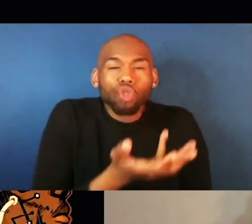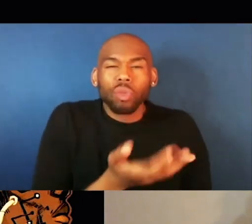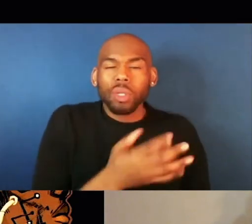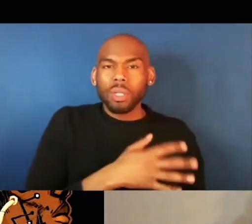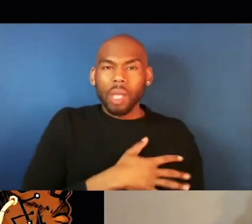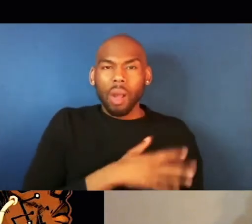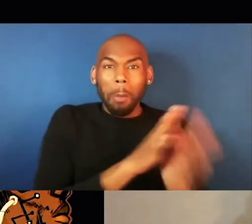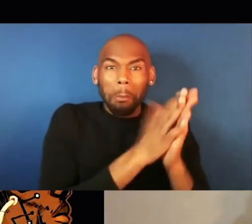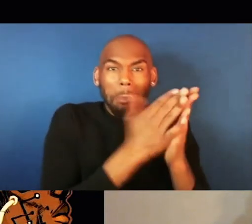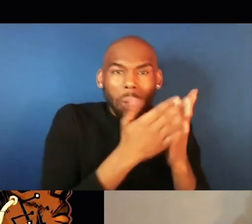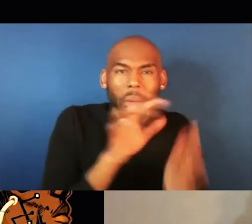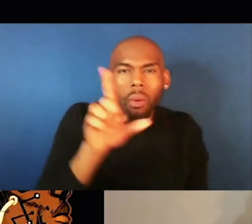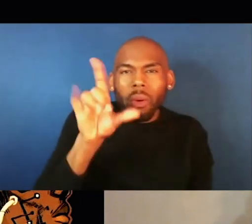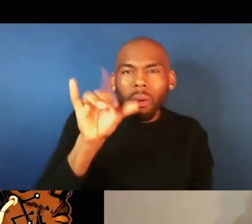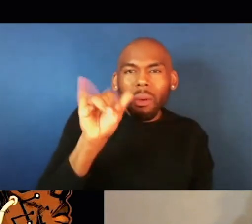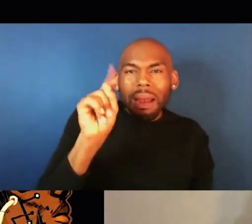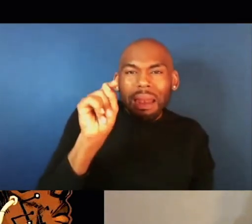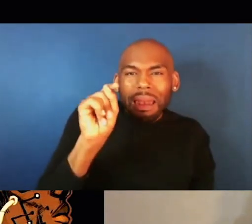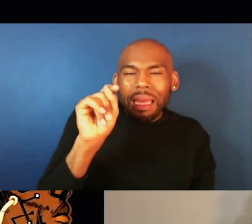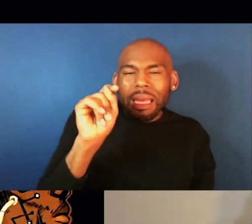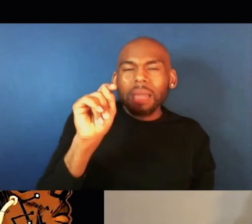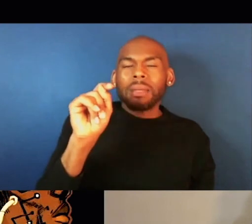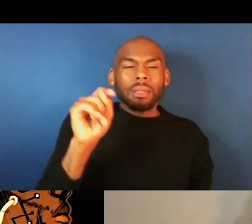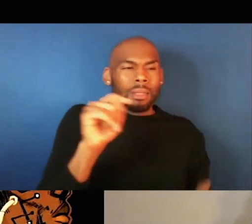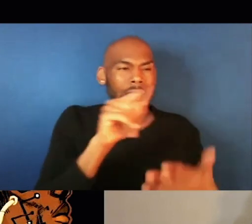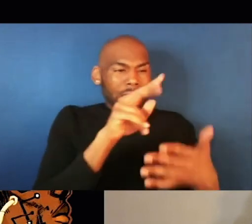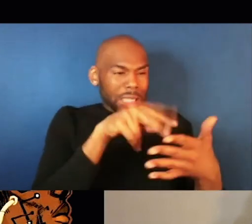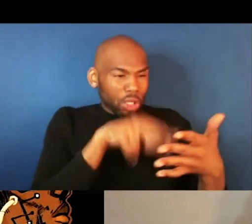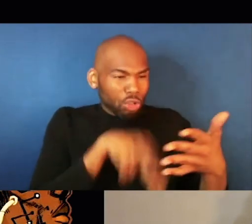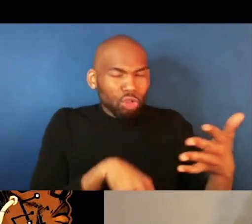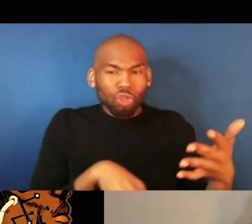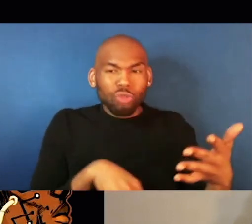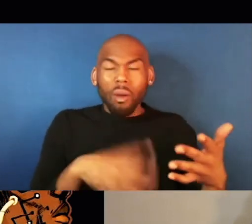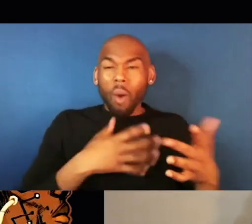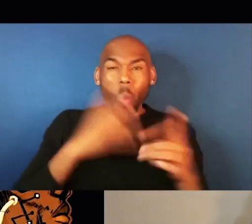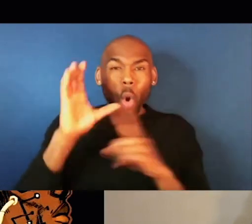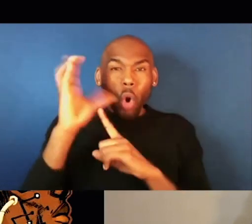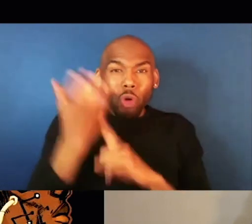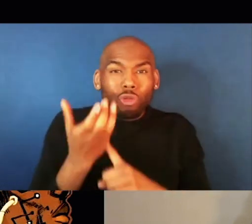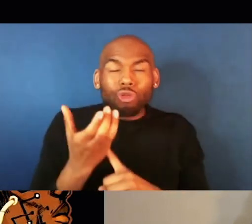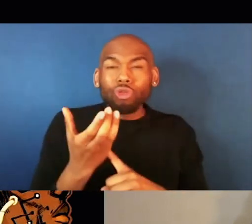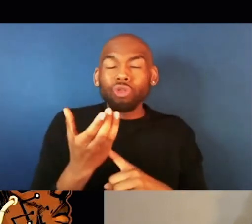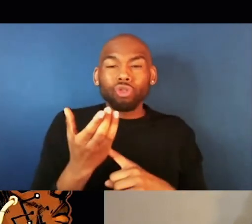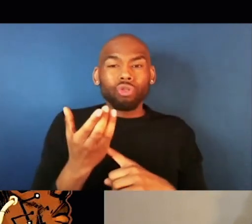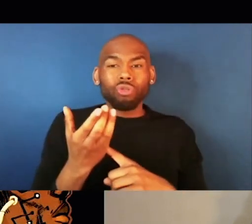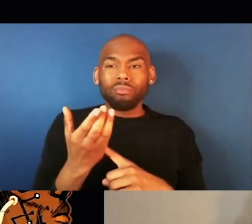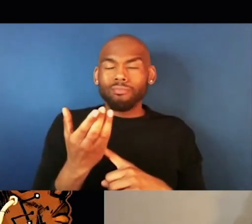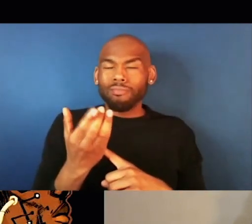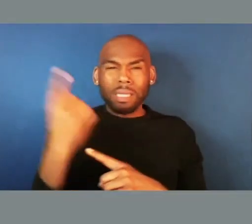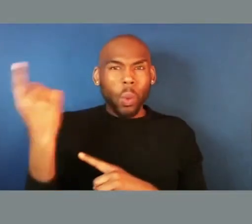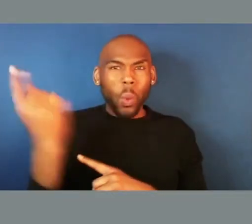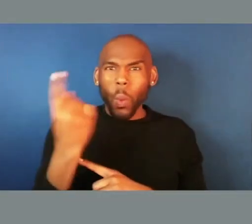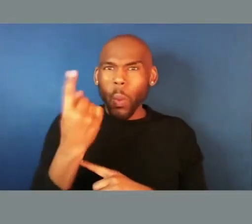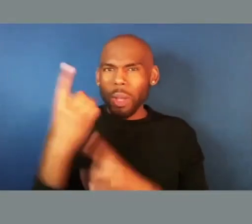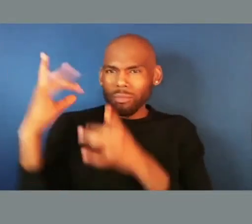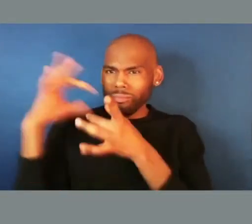literature, our critical thinking, have always been